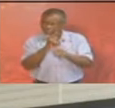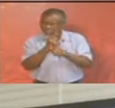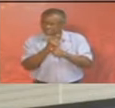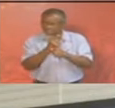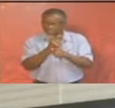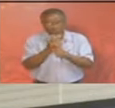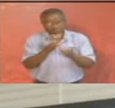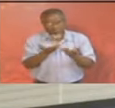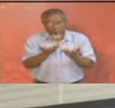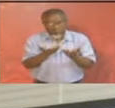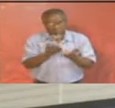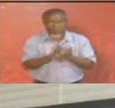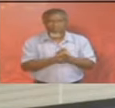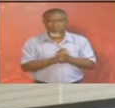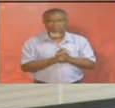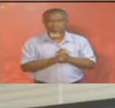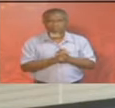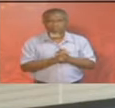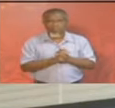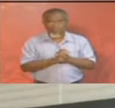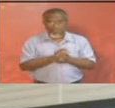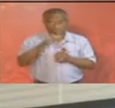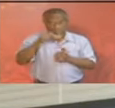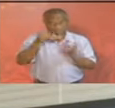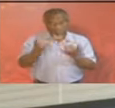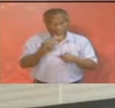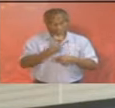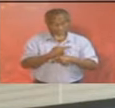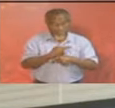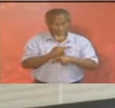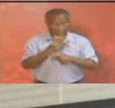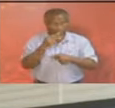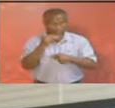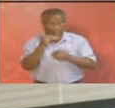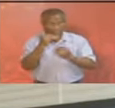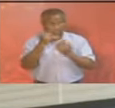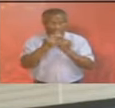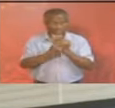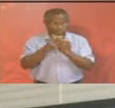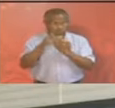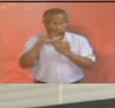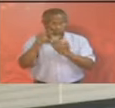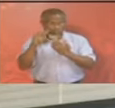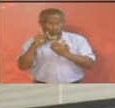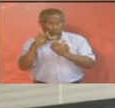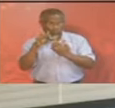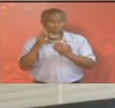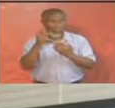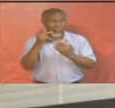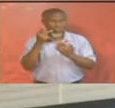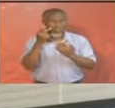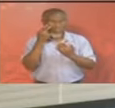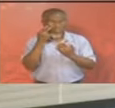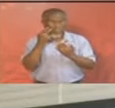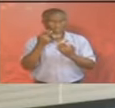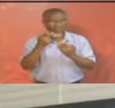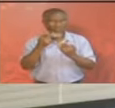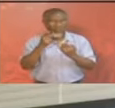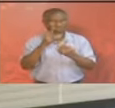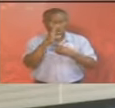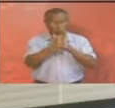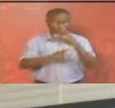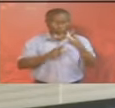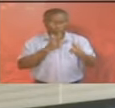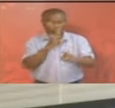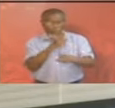secondly, today, March 24th, is being observed as a World TB Day, seeing that tuberculosis and COVID-19